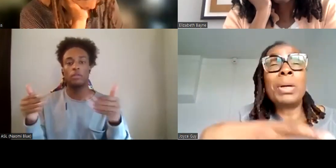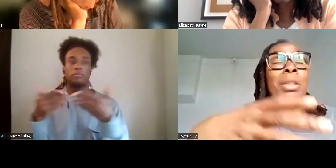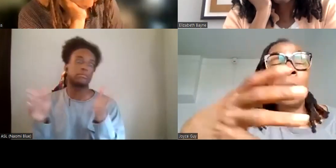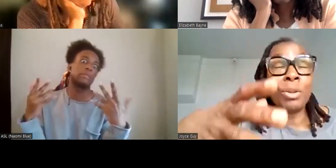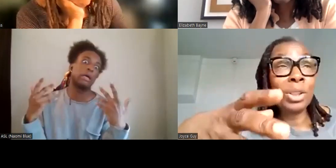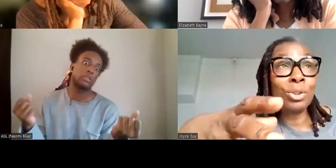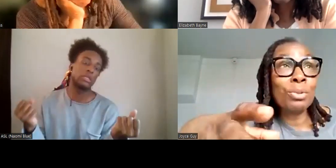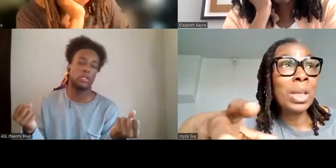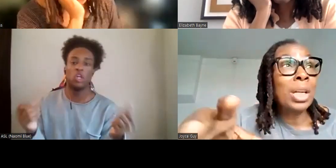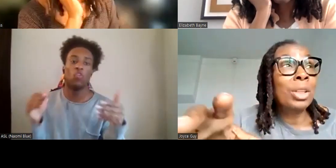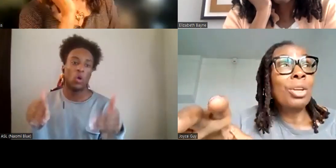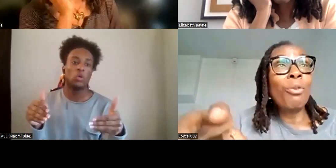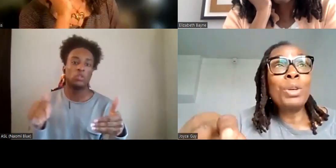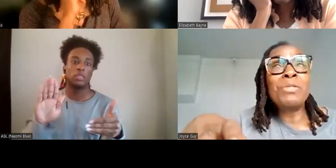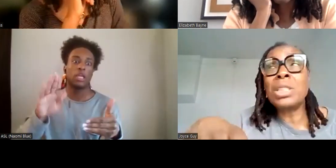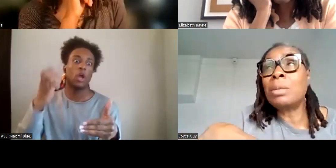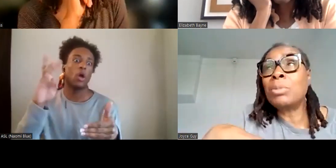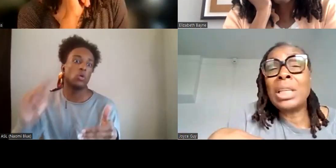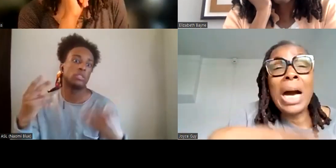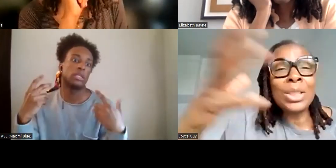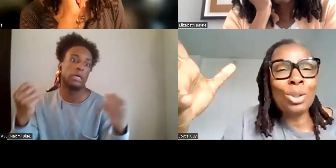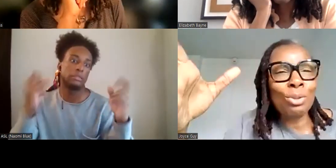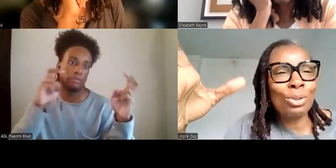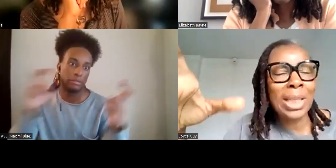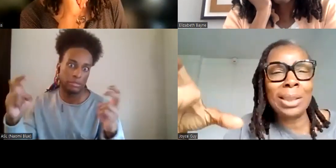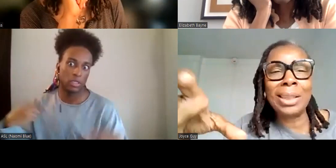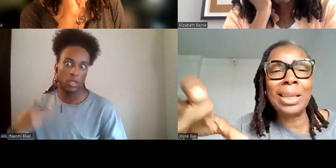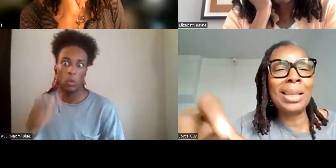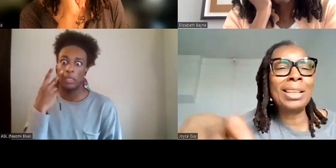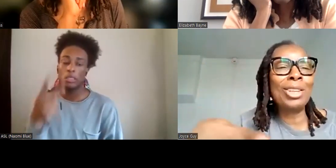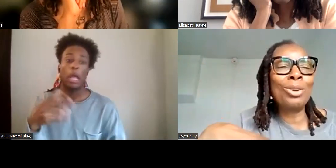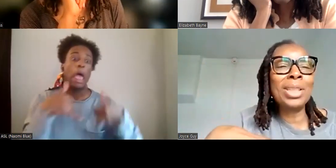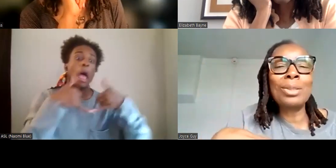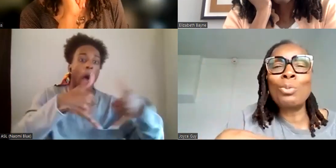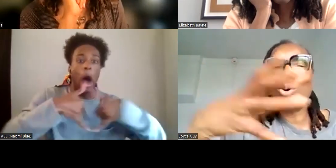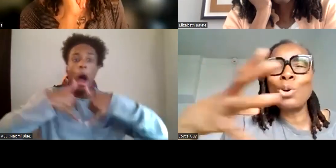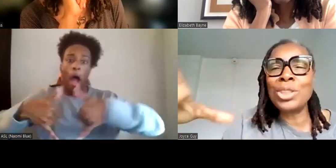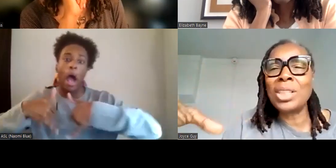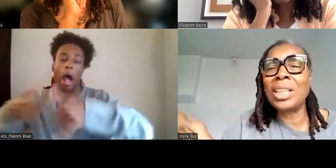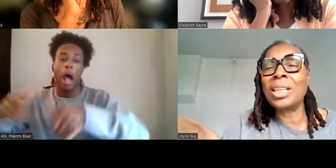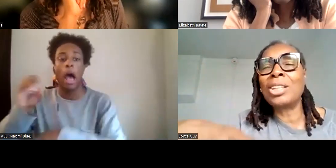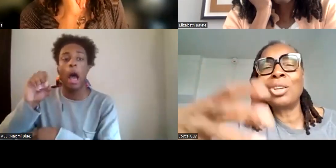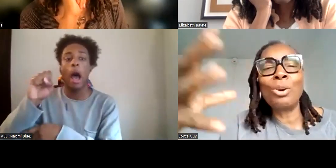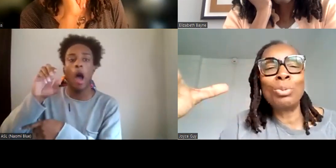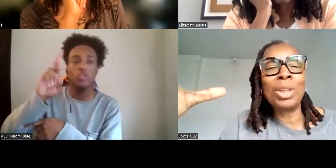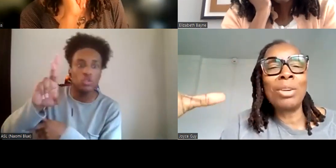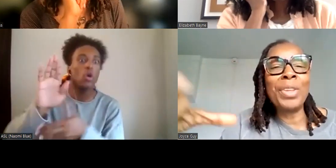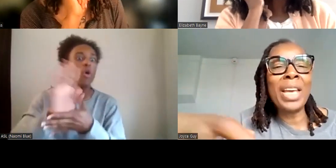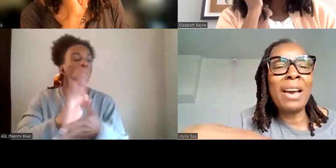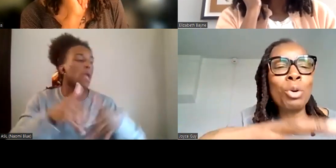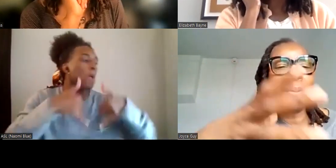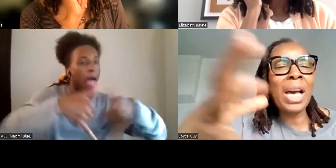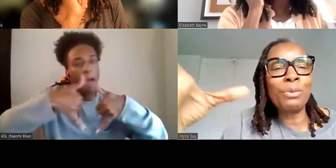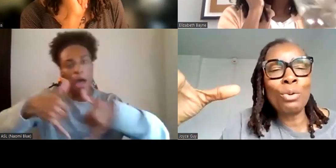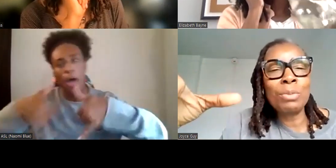just, about their health issues, we see them getting Oscars and getting, these awards and getting, and